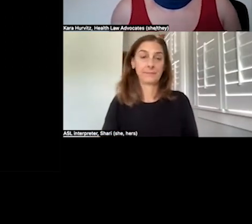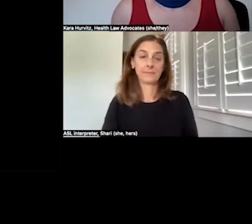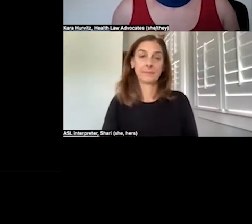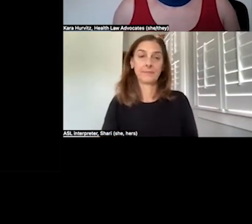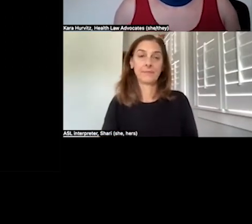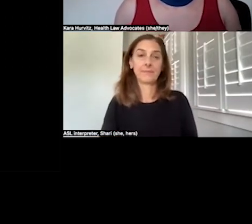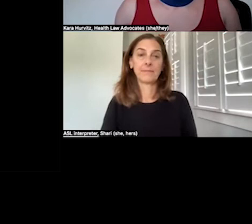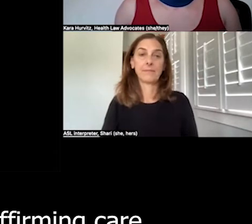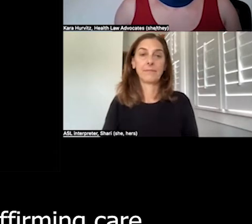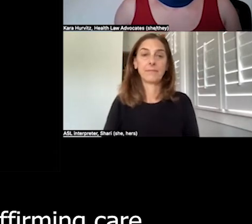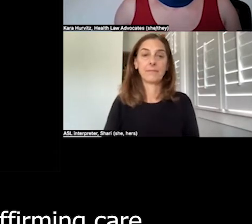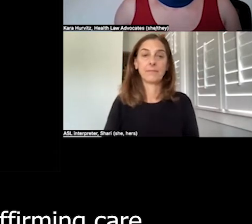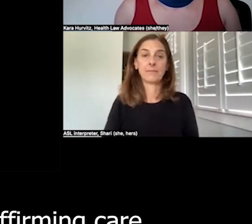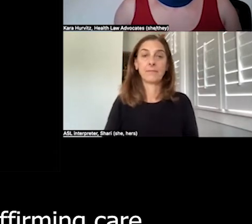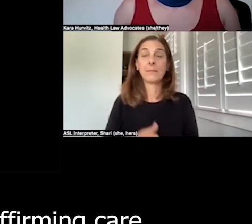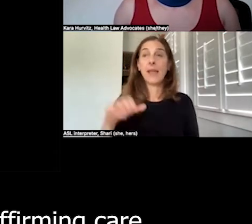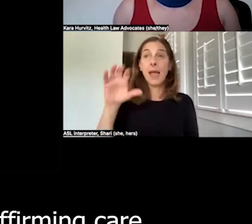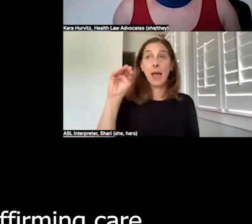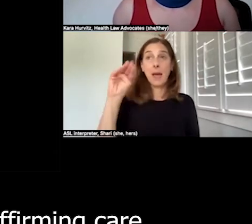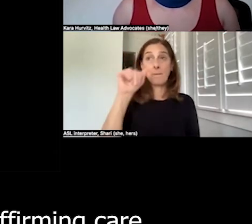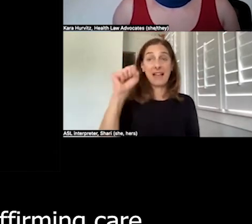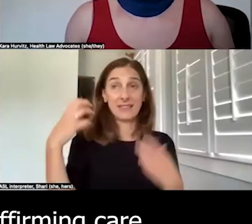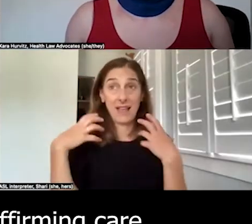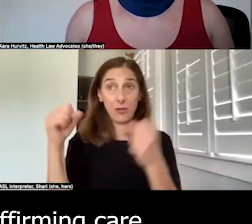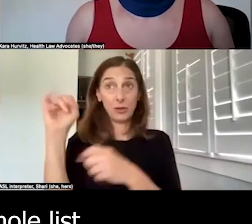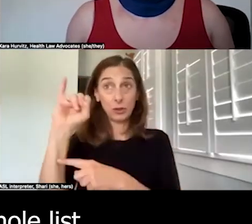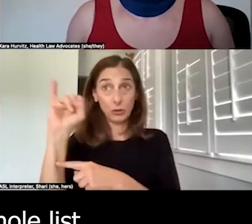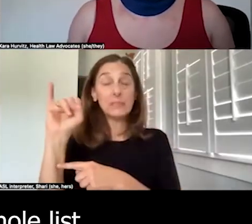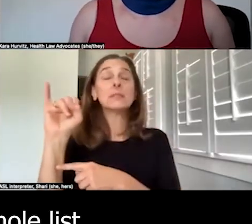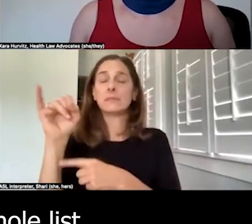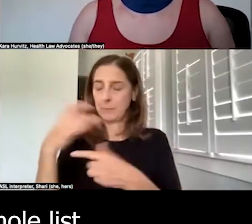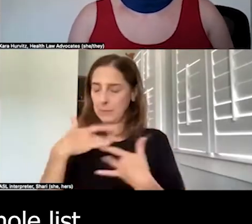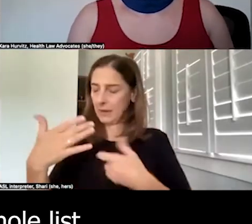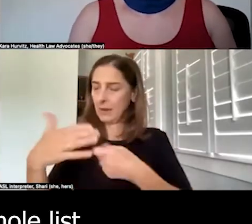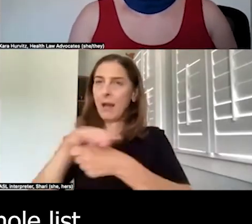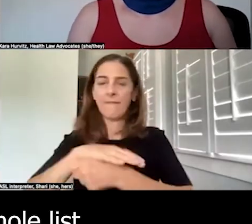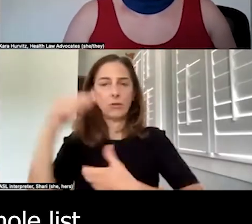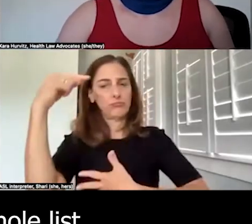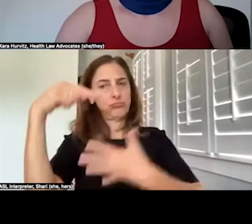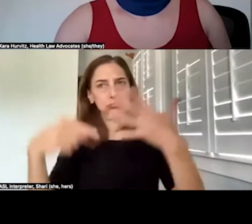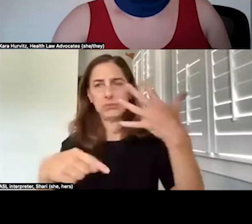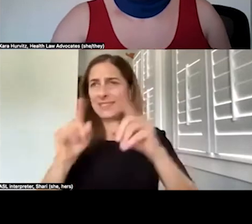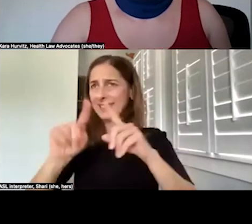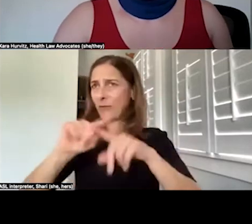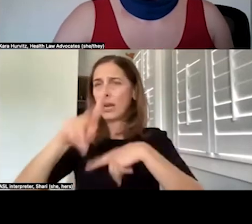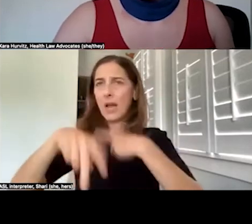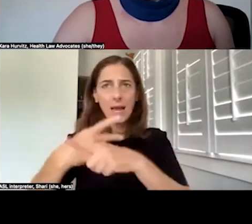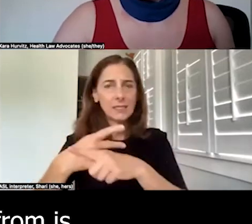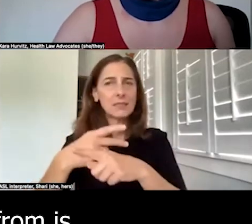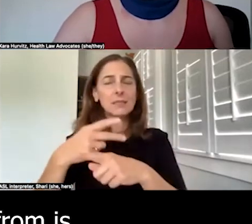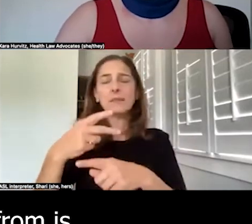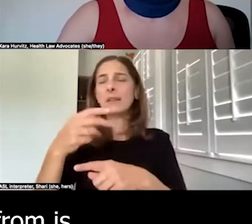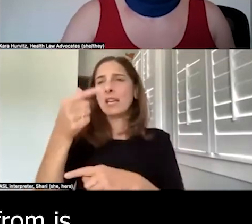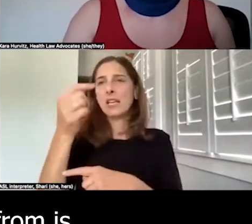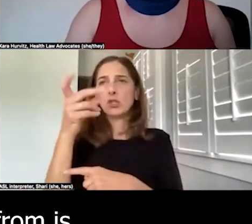So Mass Health covers a number of different forms of gender affirming care. They are kind enough to put the whole list on their website,